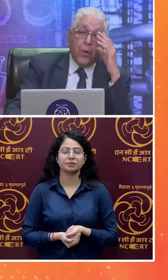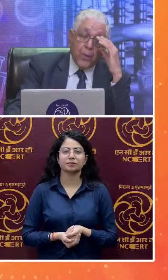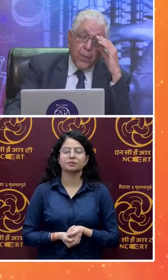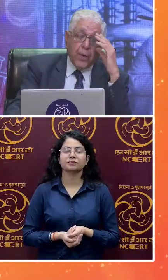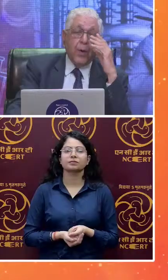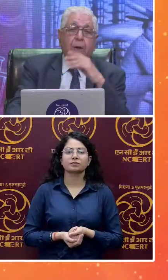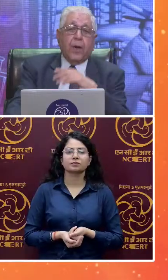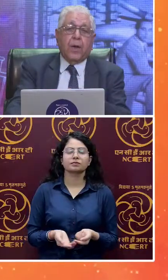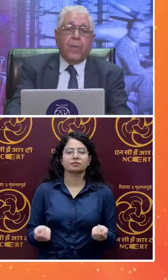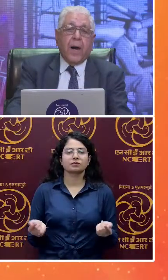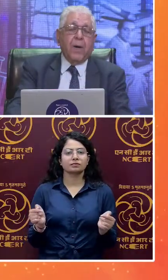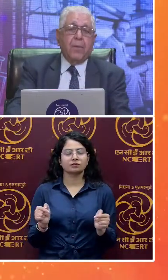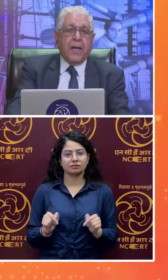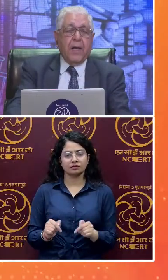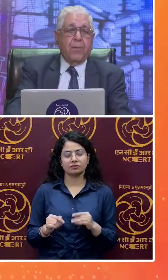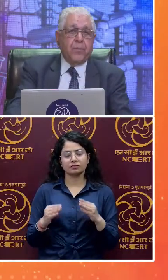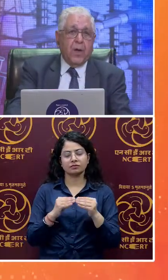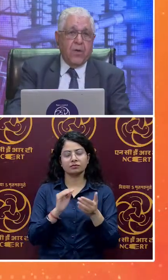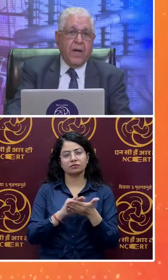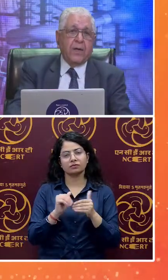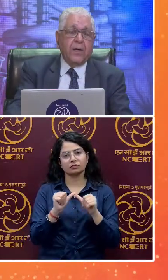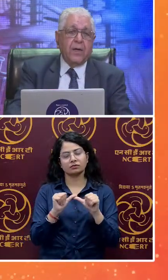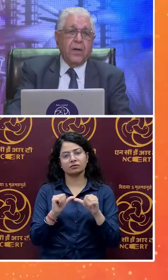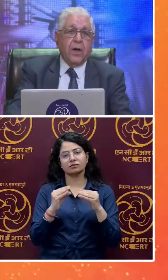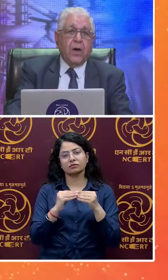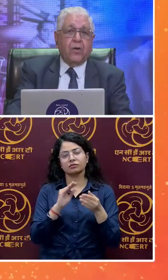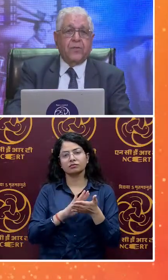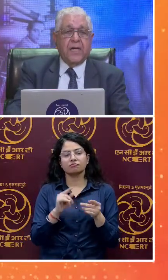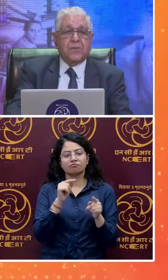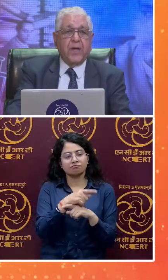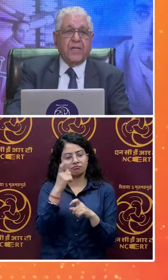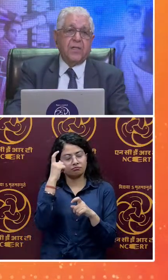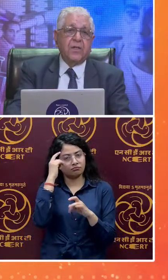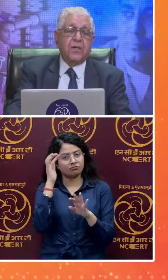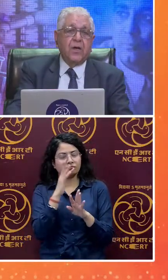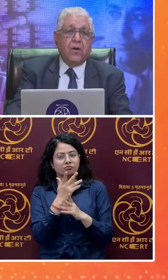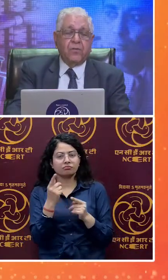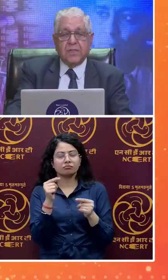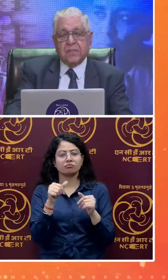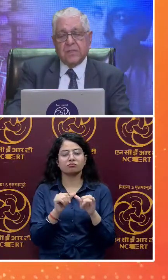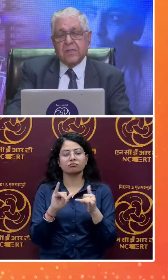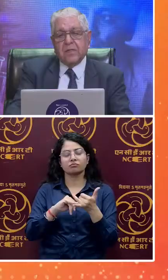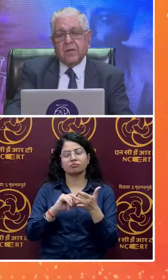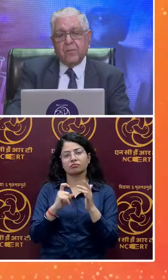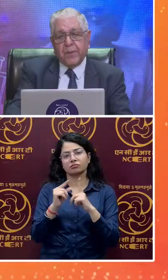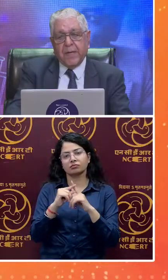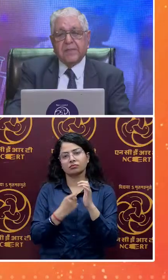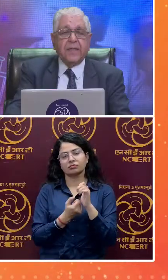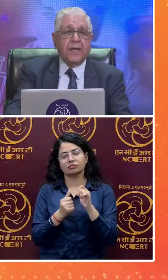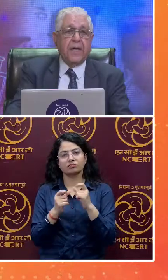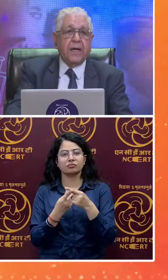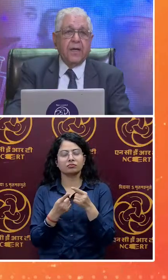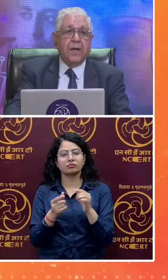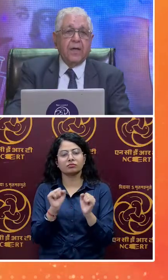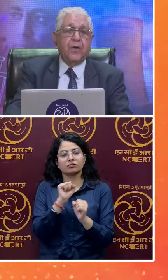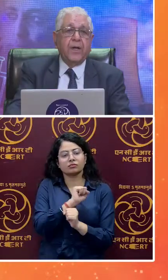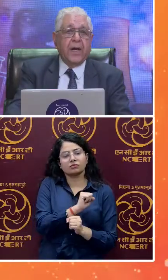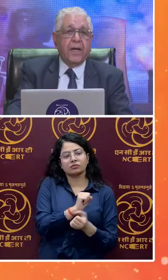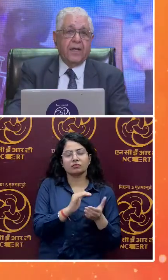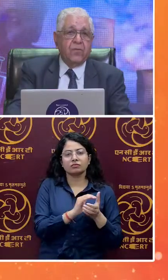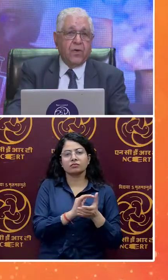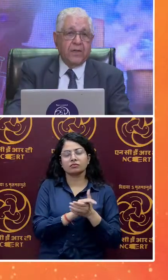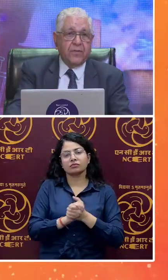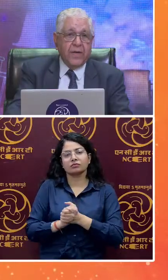So, Bhabha became aware of the aspiration of his peers in India